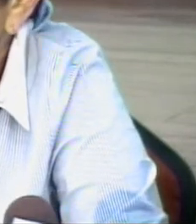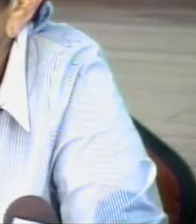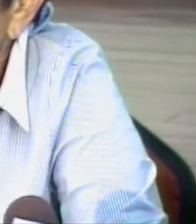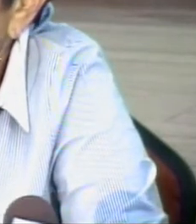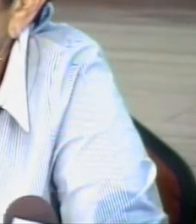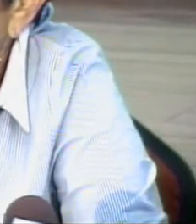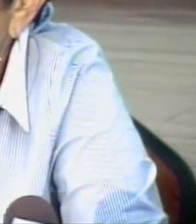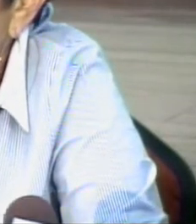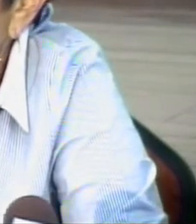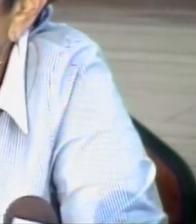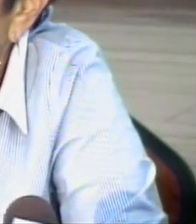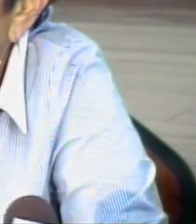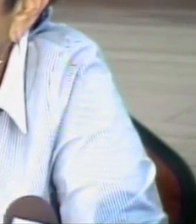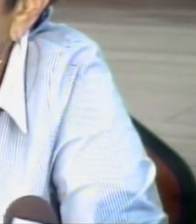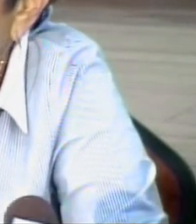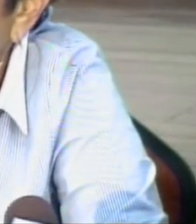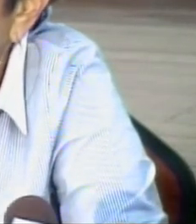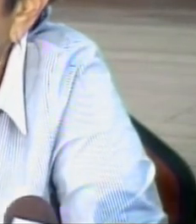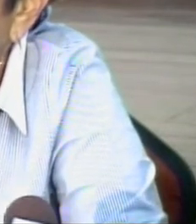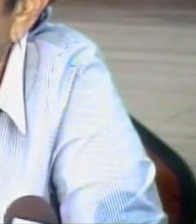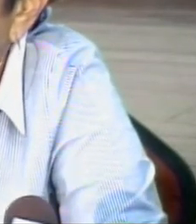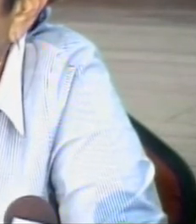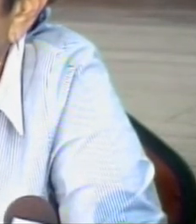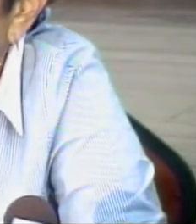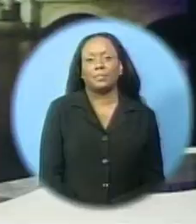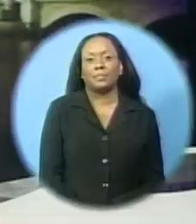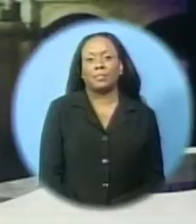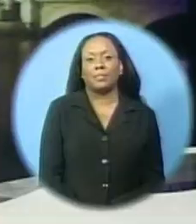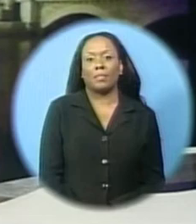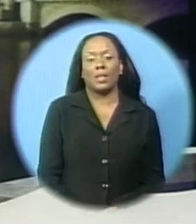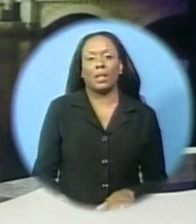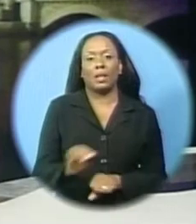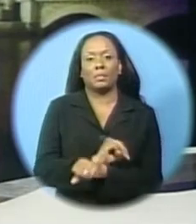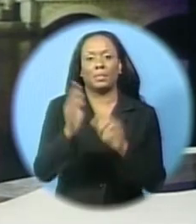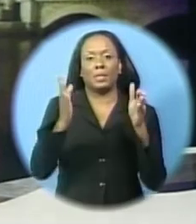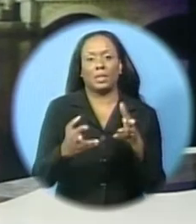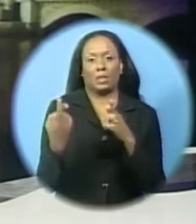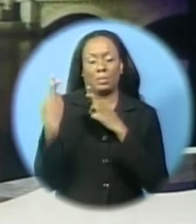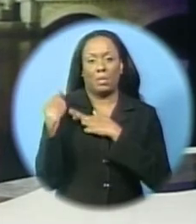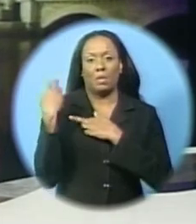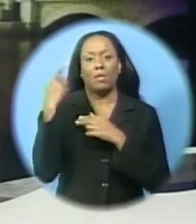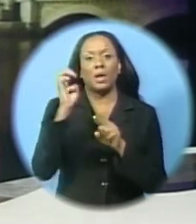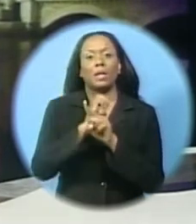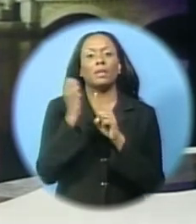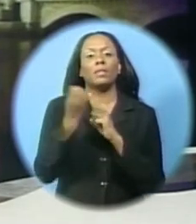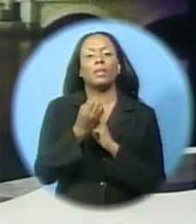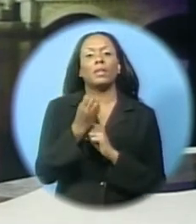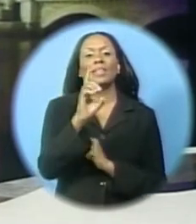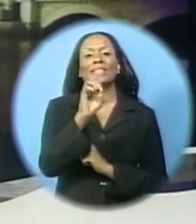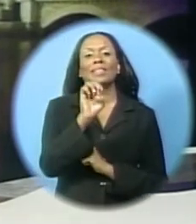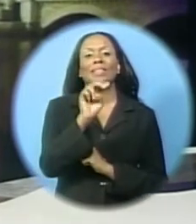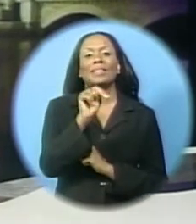is too much work all round. Minister of the Environment, Dr. Dennis Lowe, wants